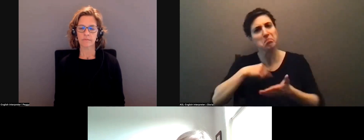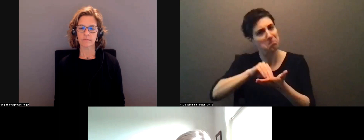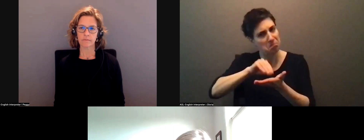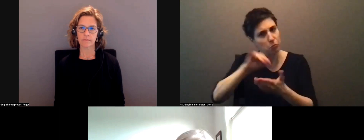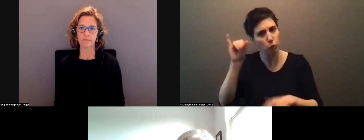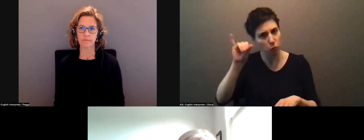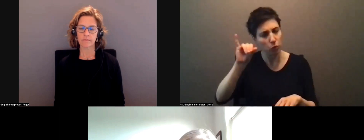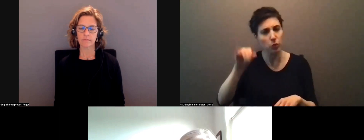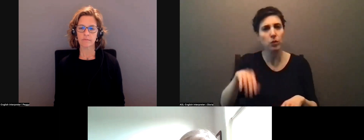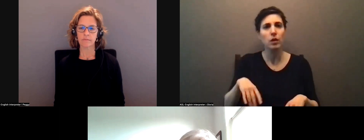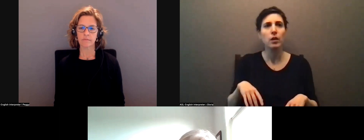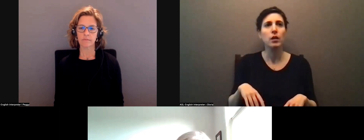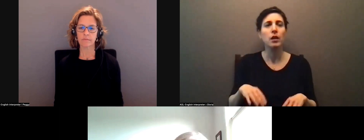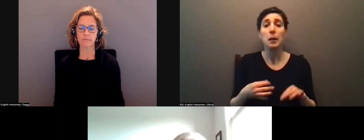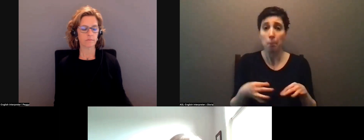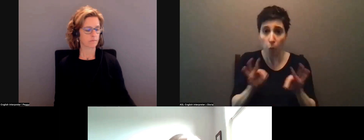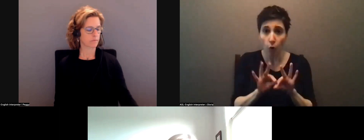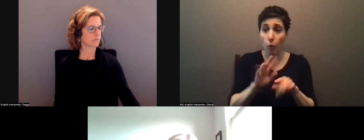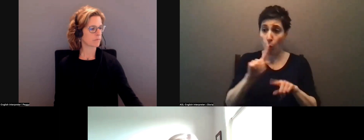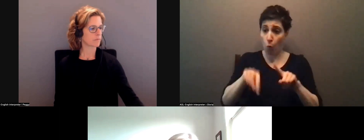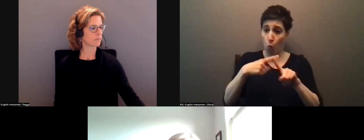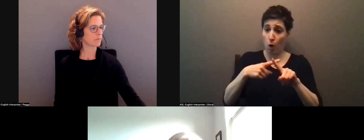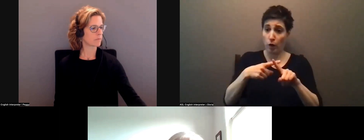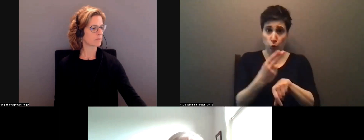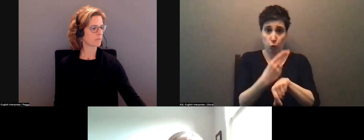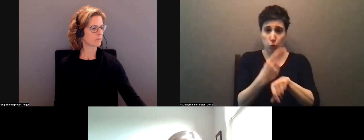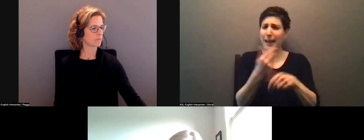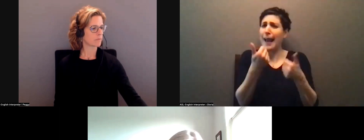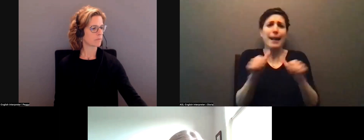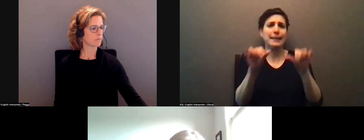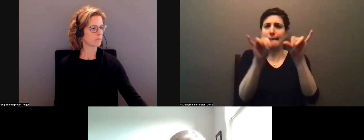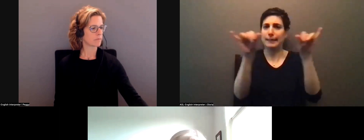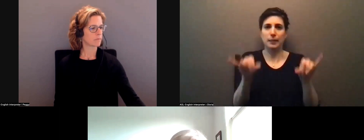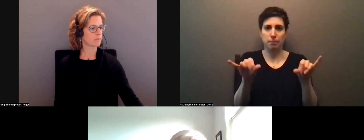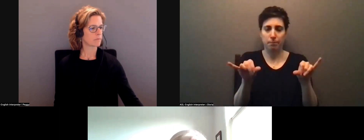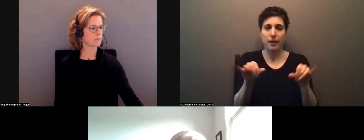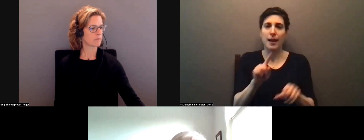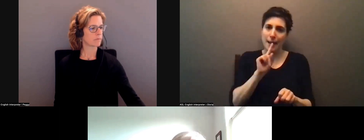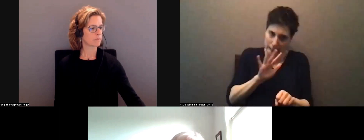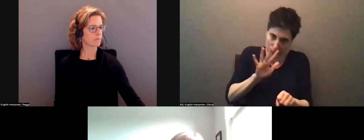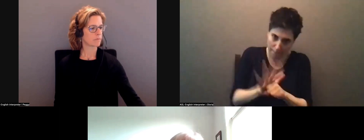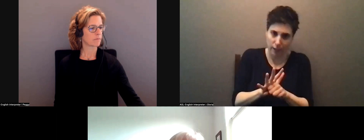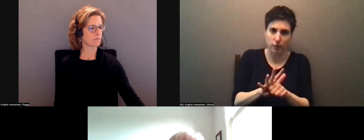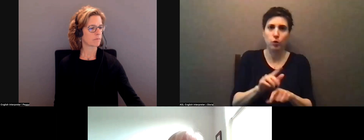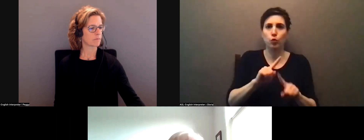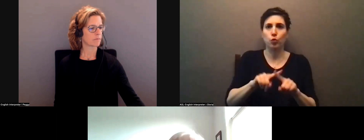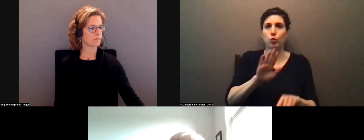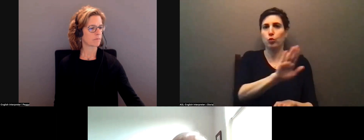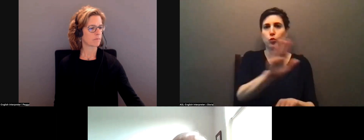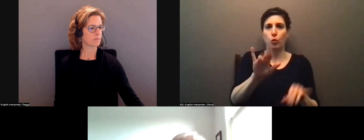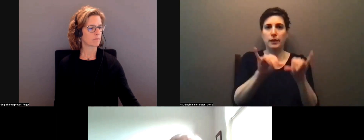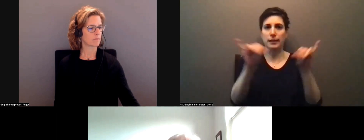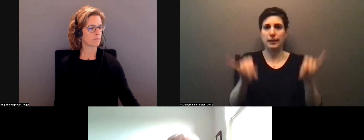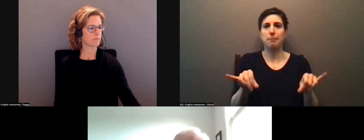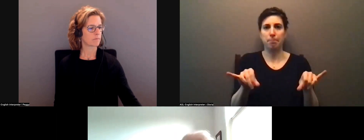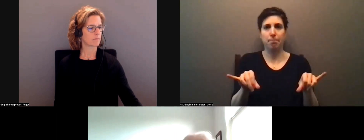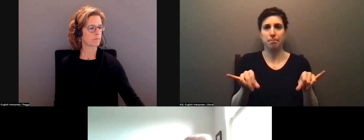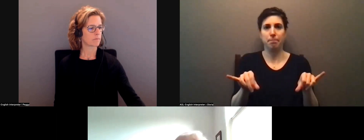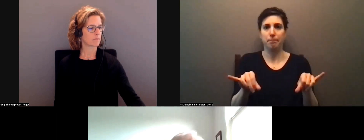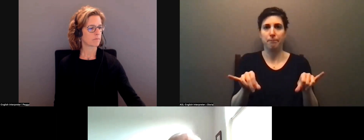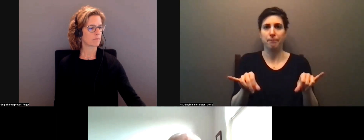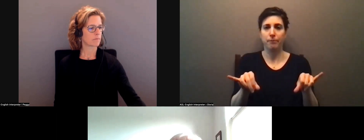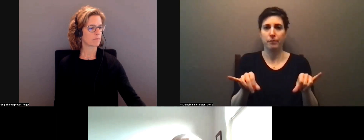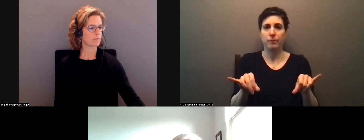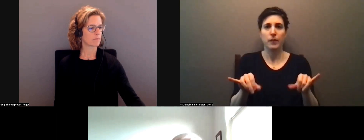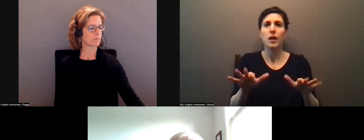that you need to be committed. You really need to be committed to this system, not to adapting it